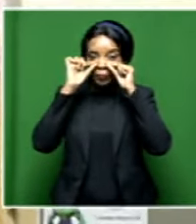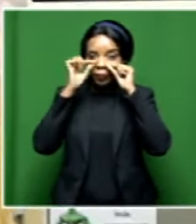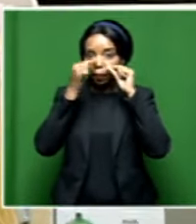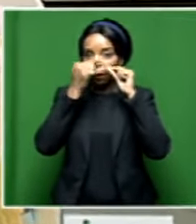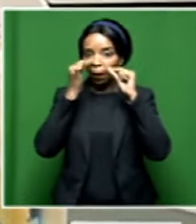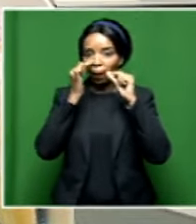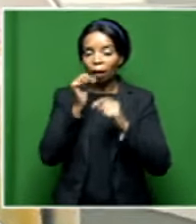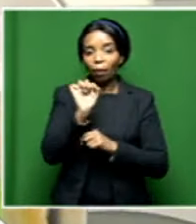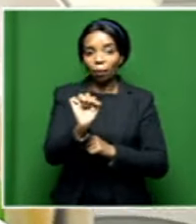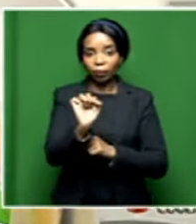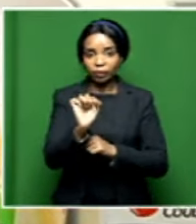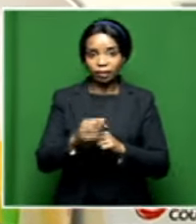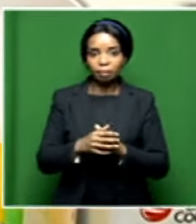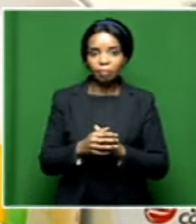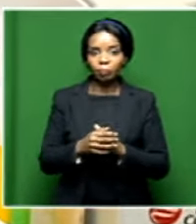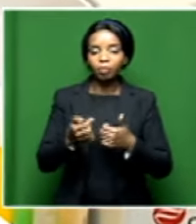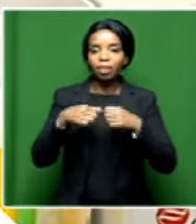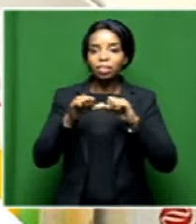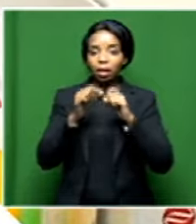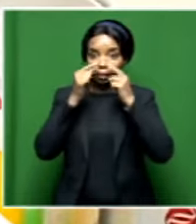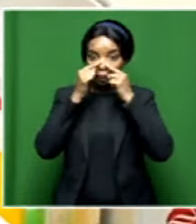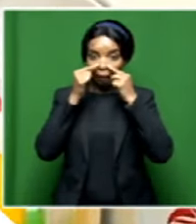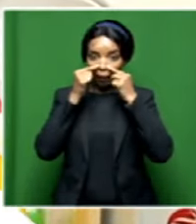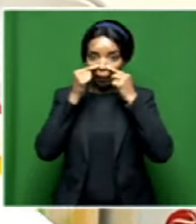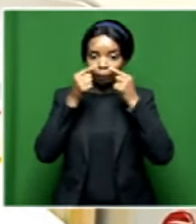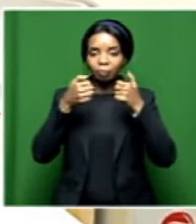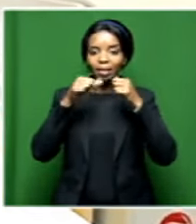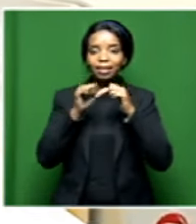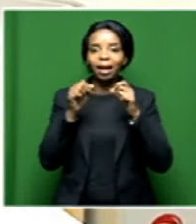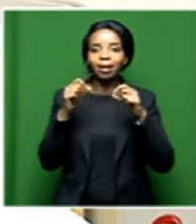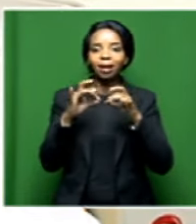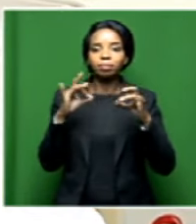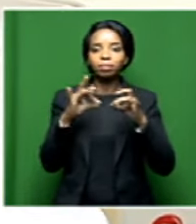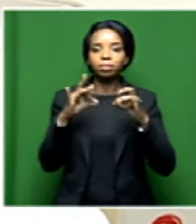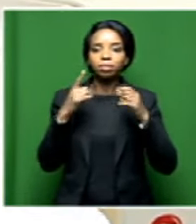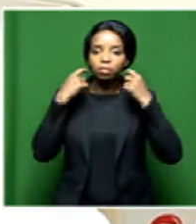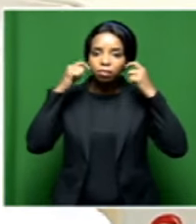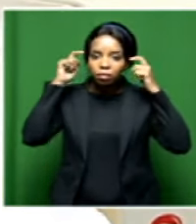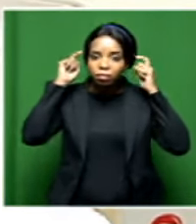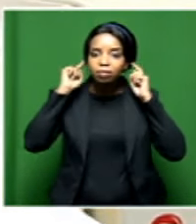your nose, then you secure the elastics behind your ear,